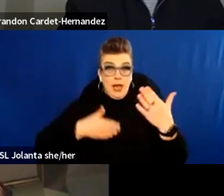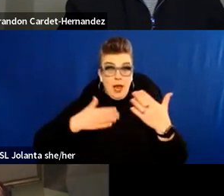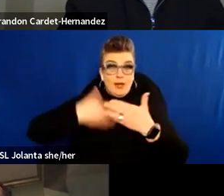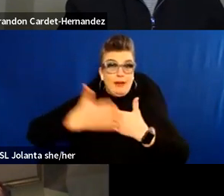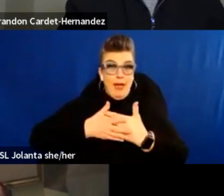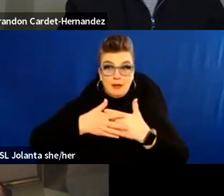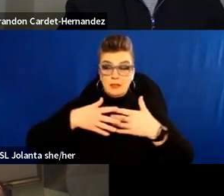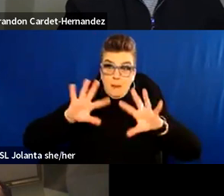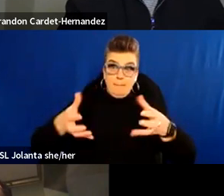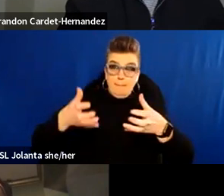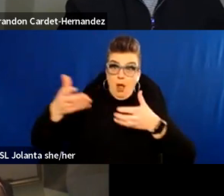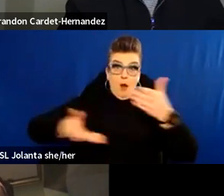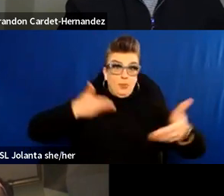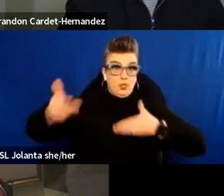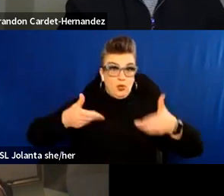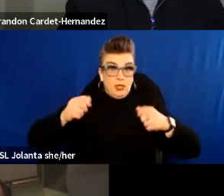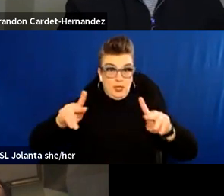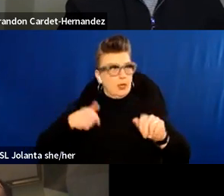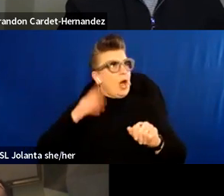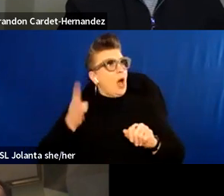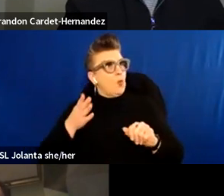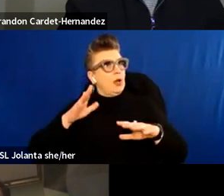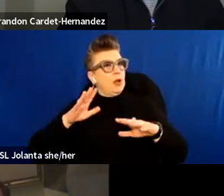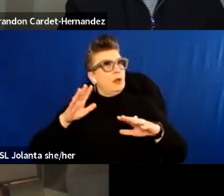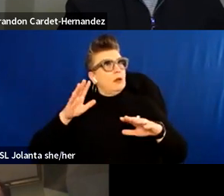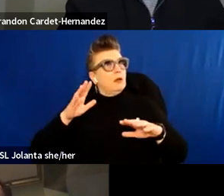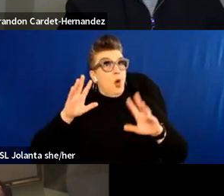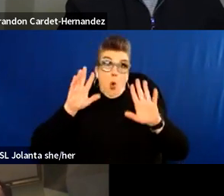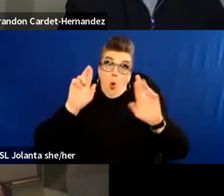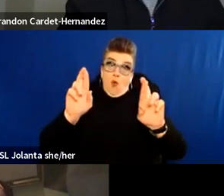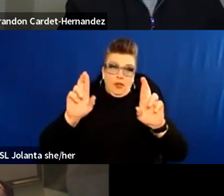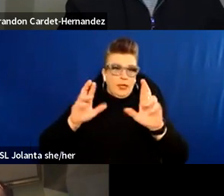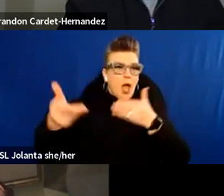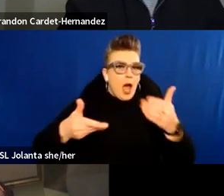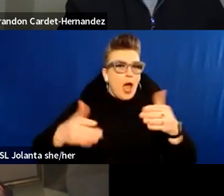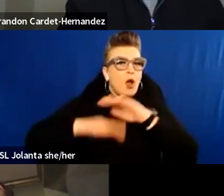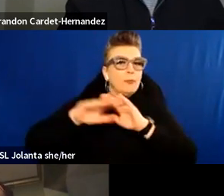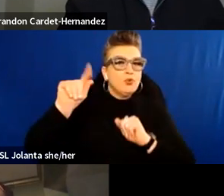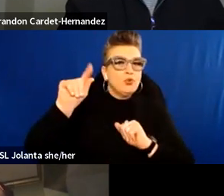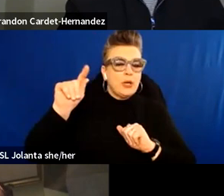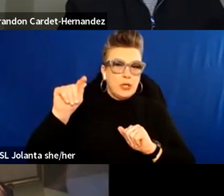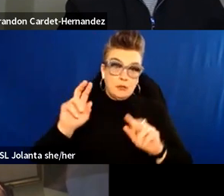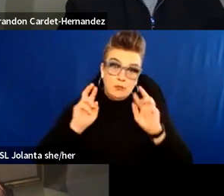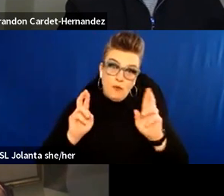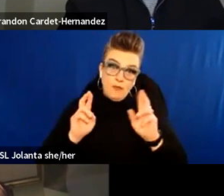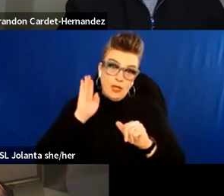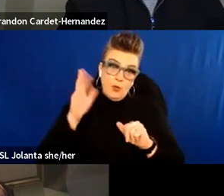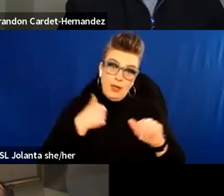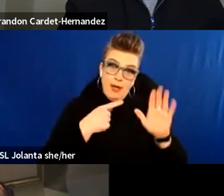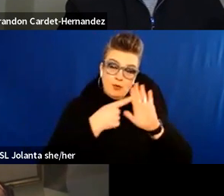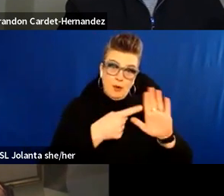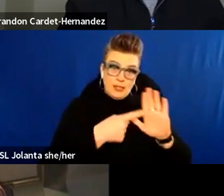opportunity to hire because i'm going to be hiring hopefully up to 20 we will hopefully have a representation